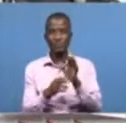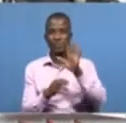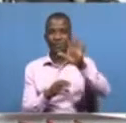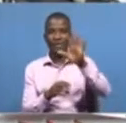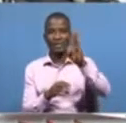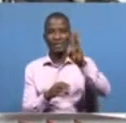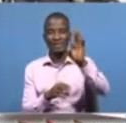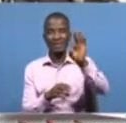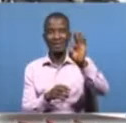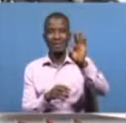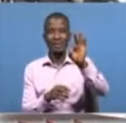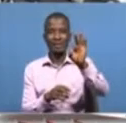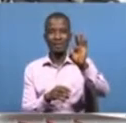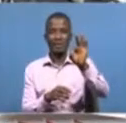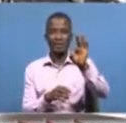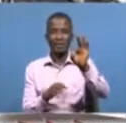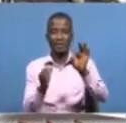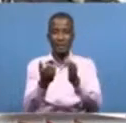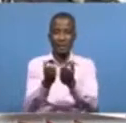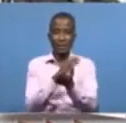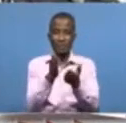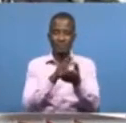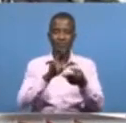569, at pages